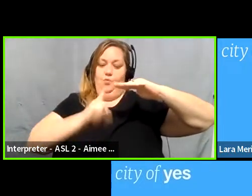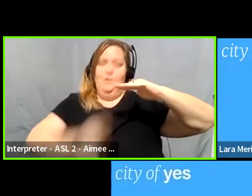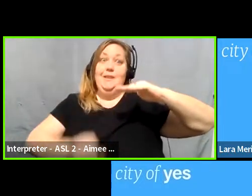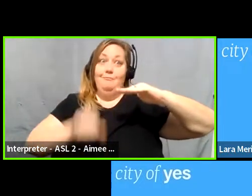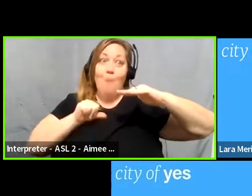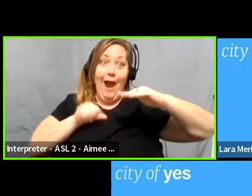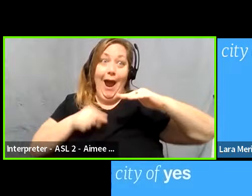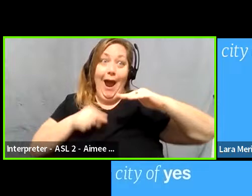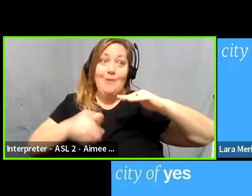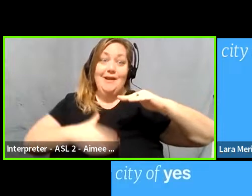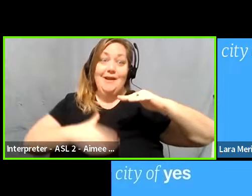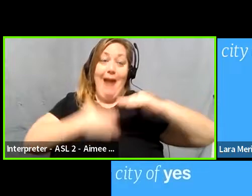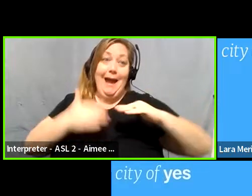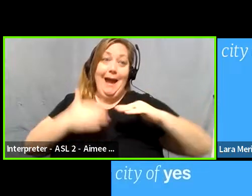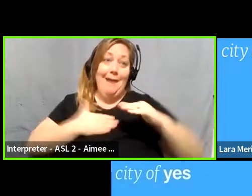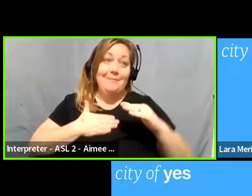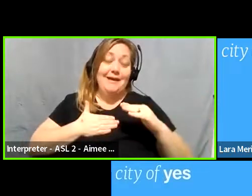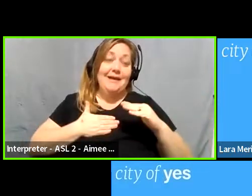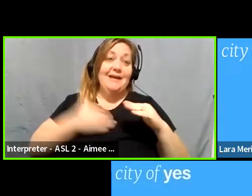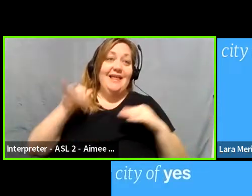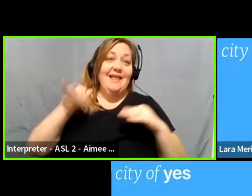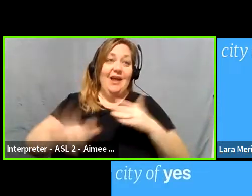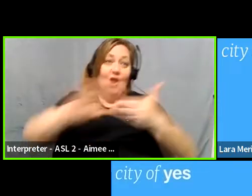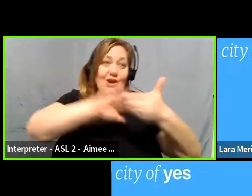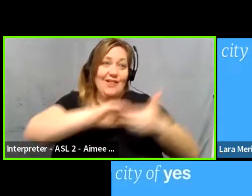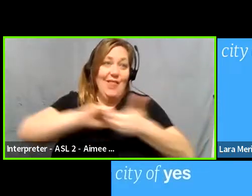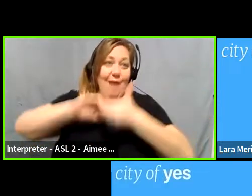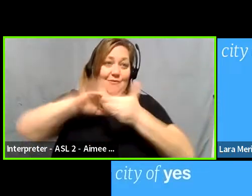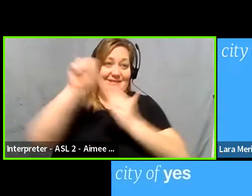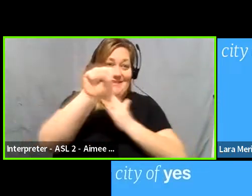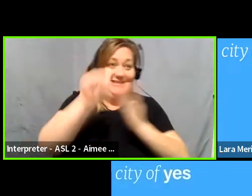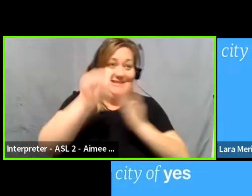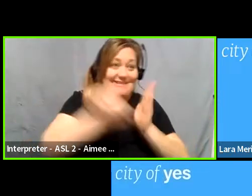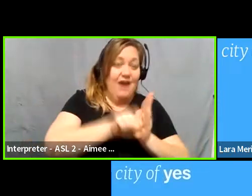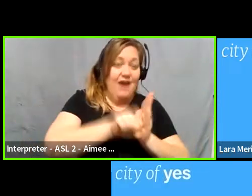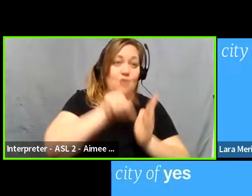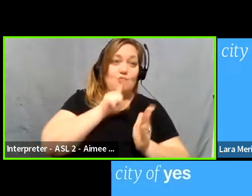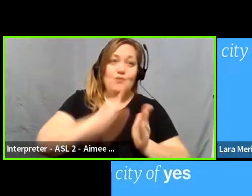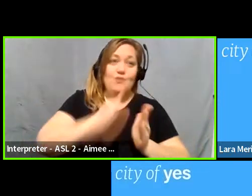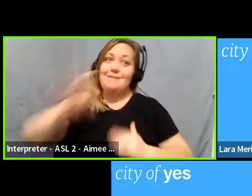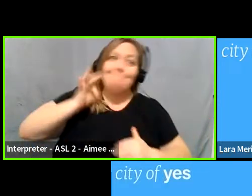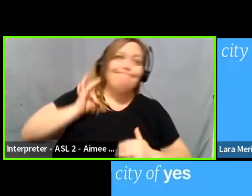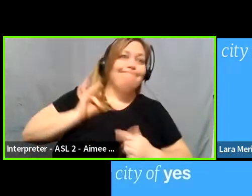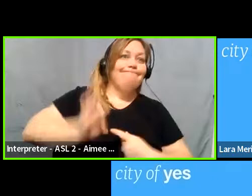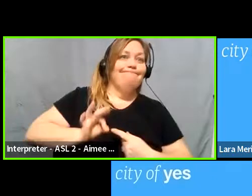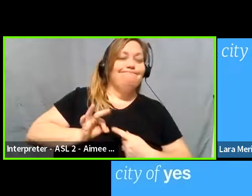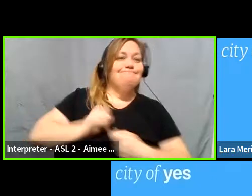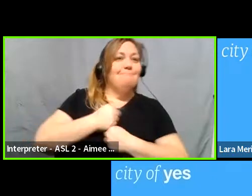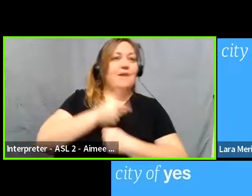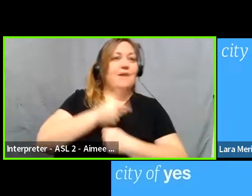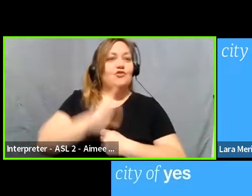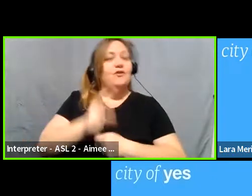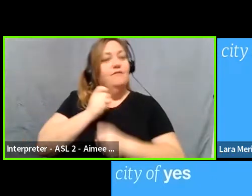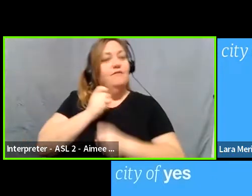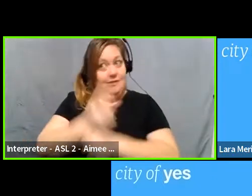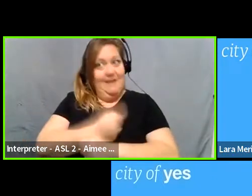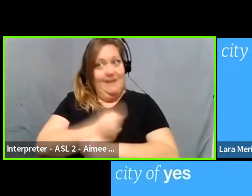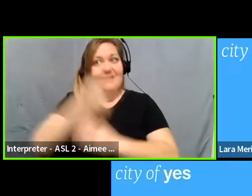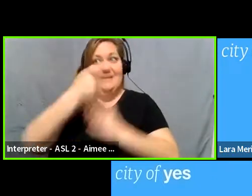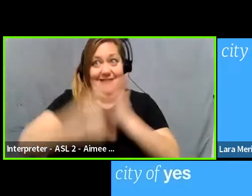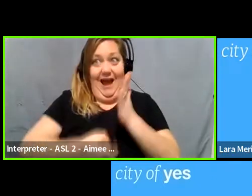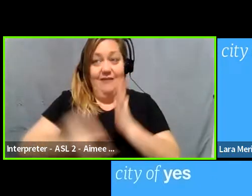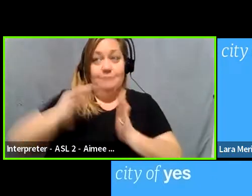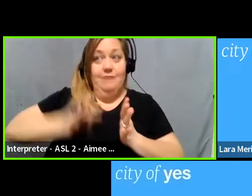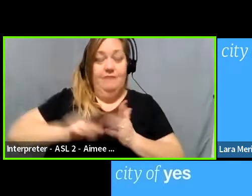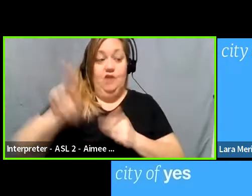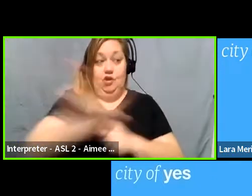and very happy, um, that our collaboration with the state seems to have paid off to ensure that if you're getting a tax benefit and if you're